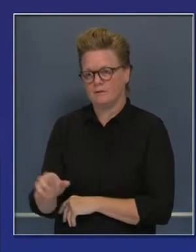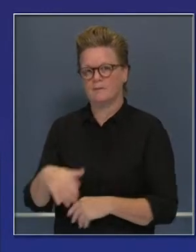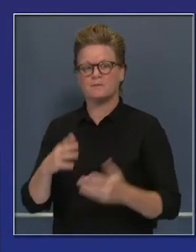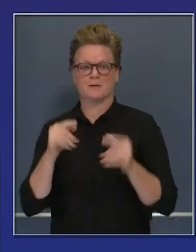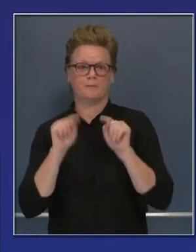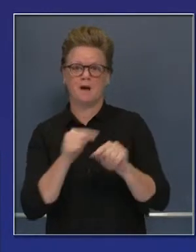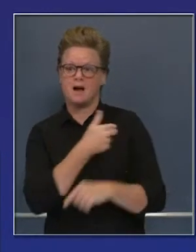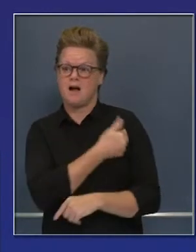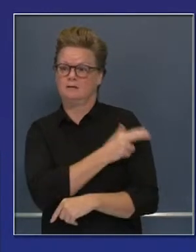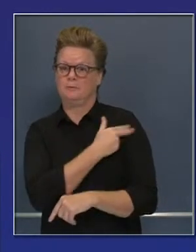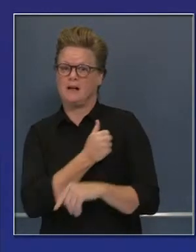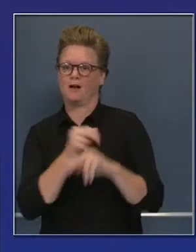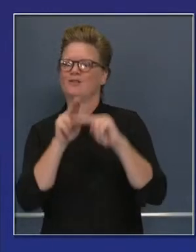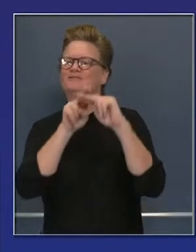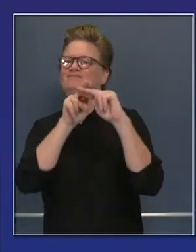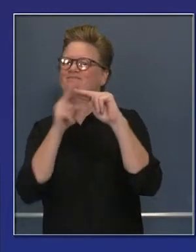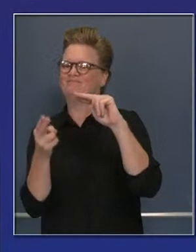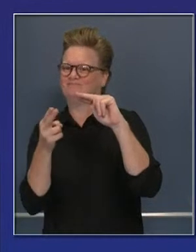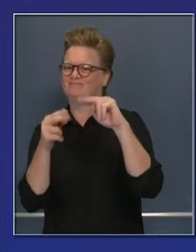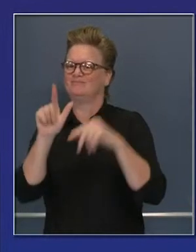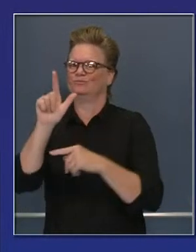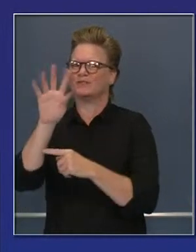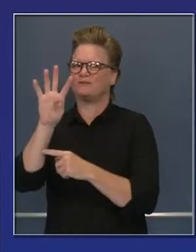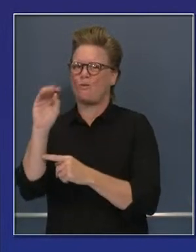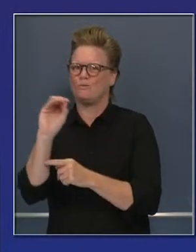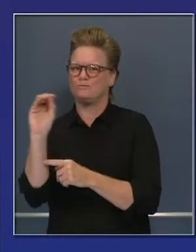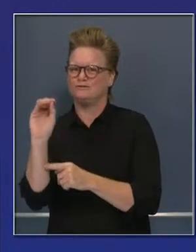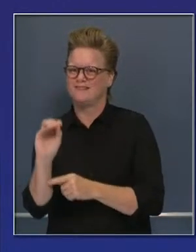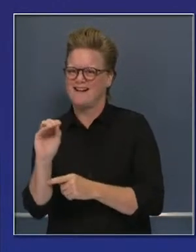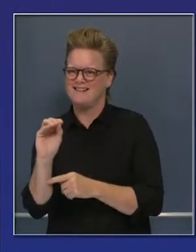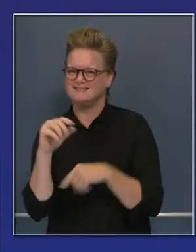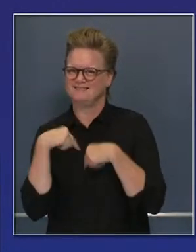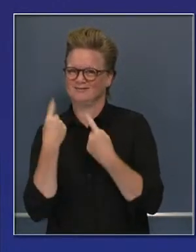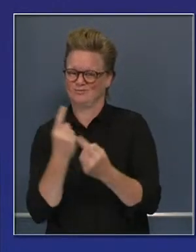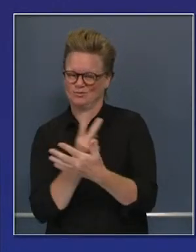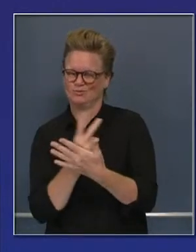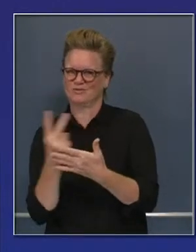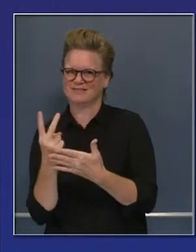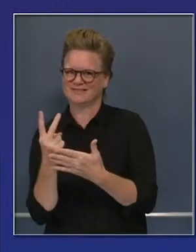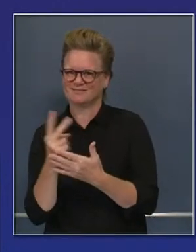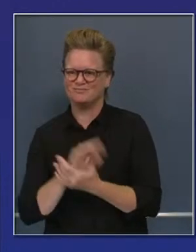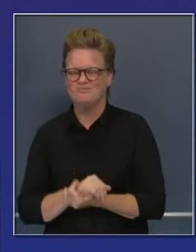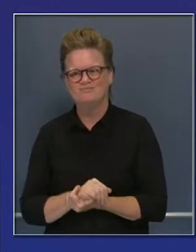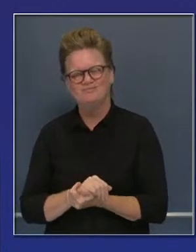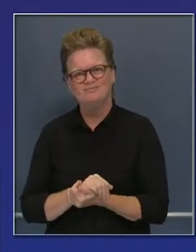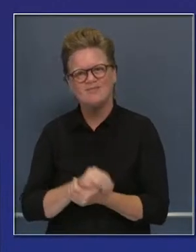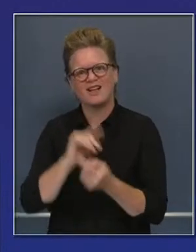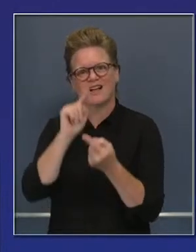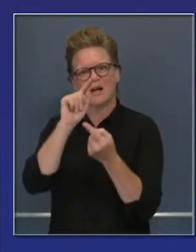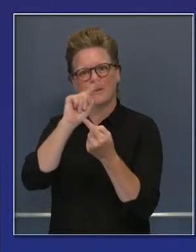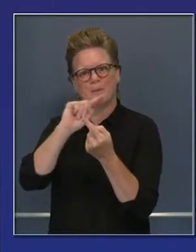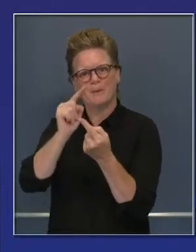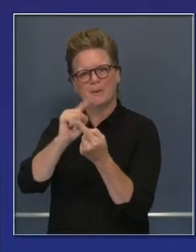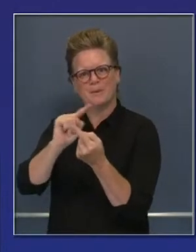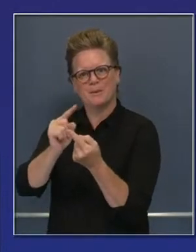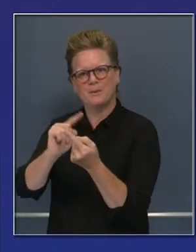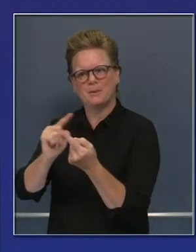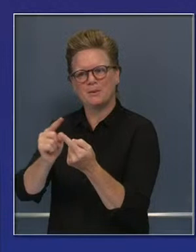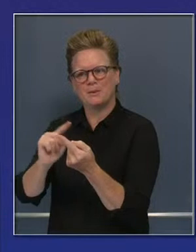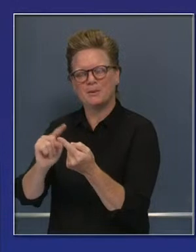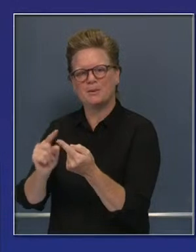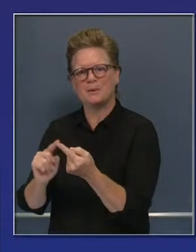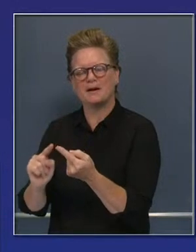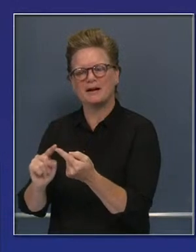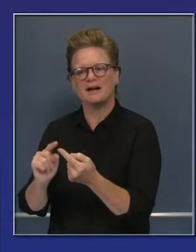24% over the last 14 days. Now 4% of total number of